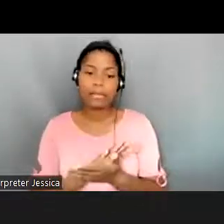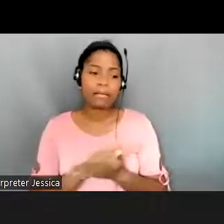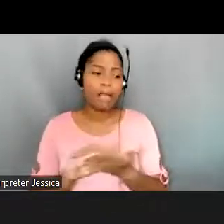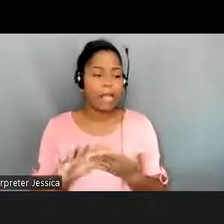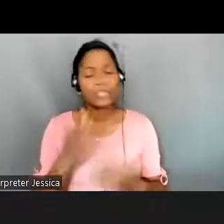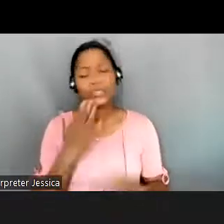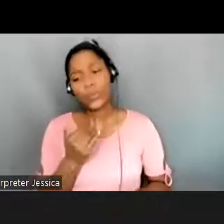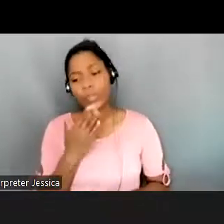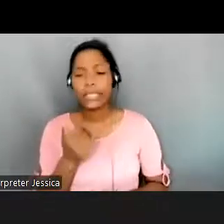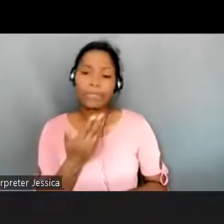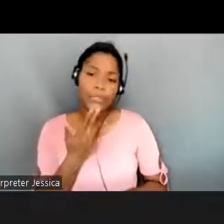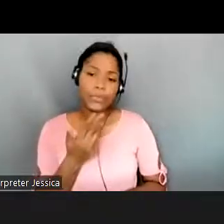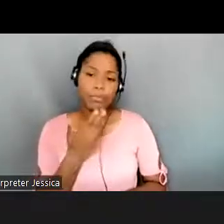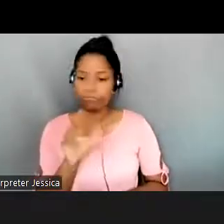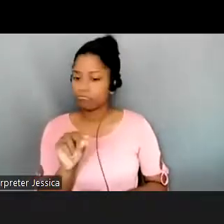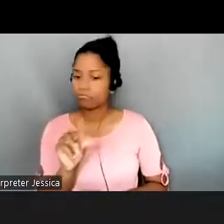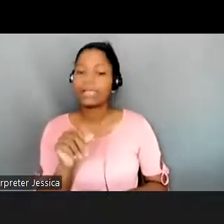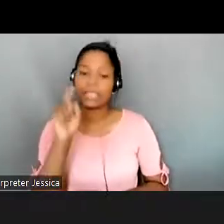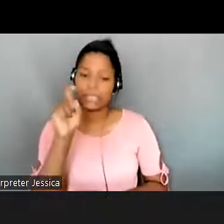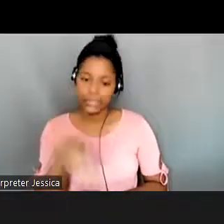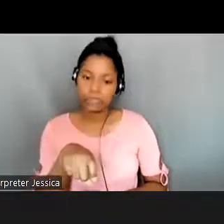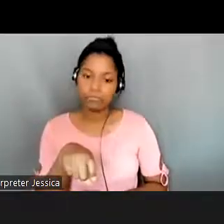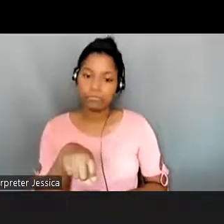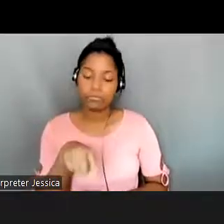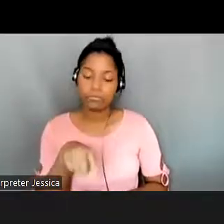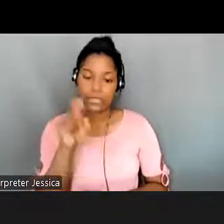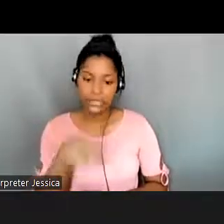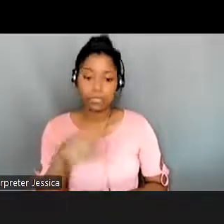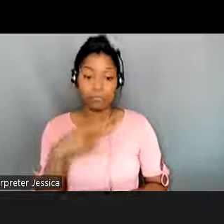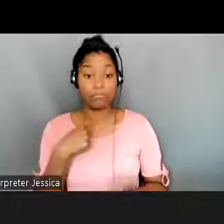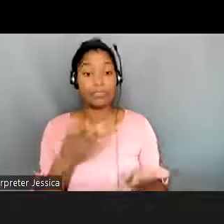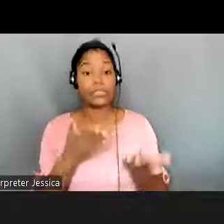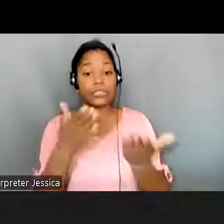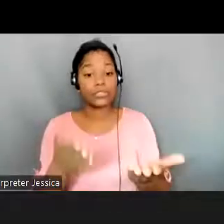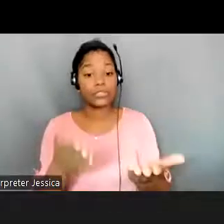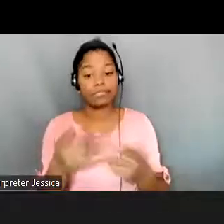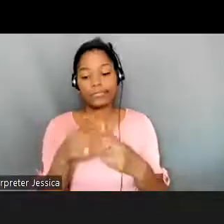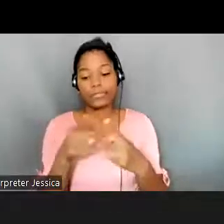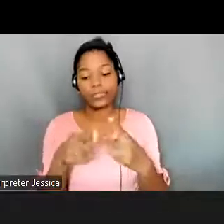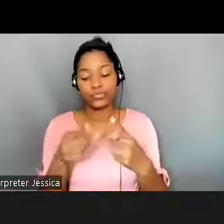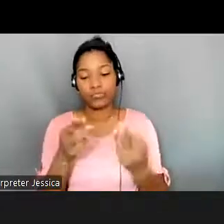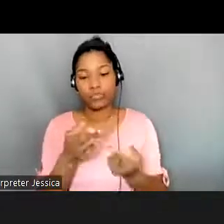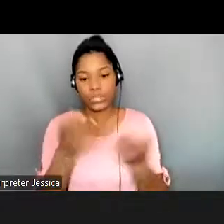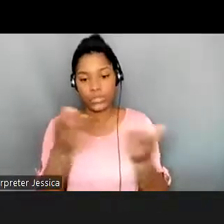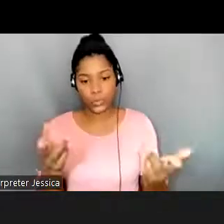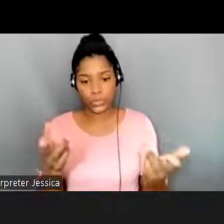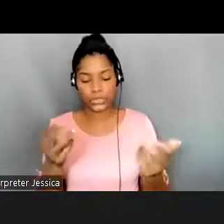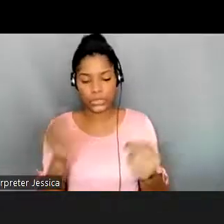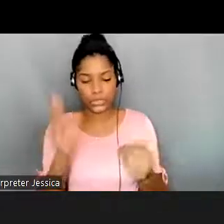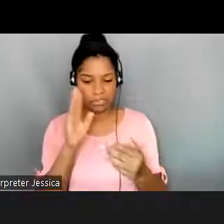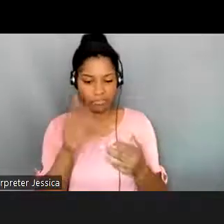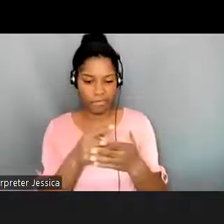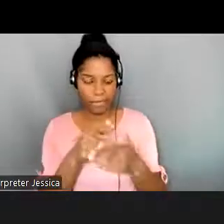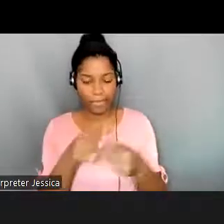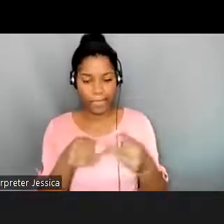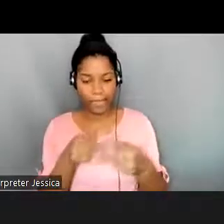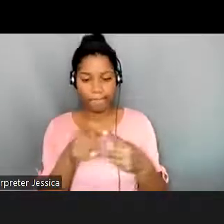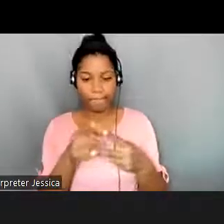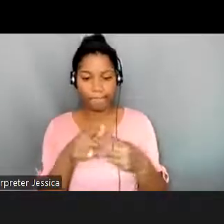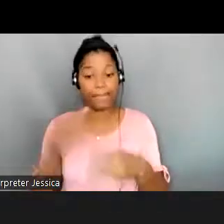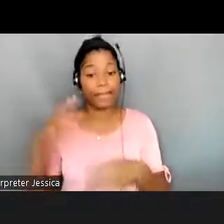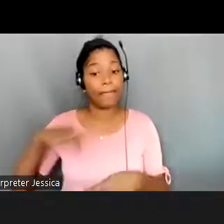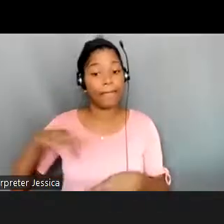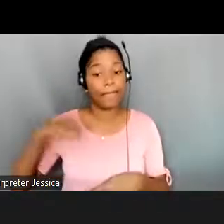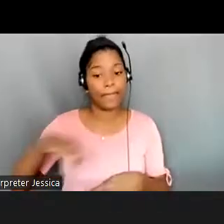necessary. And in order to learn more about that, I suggest we have two new resources that I wanted to be sure to share with you. One is on a benefits